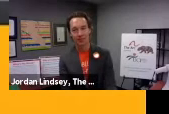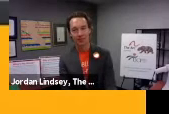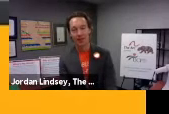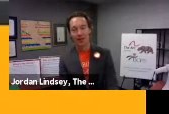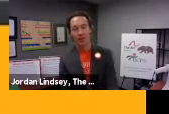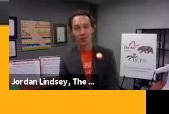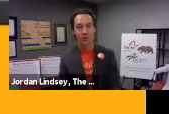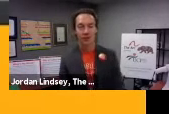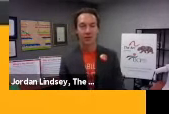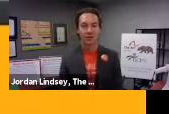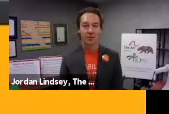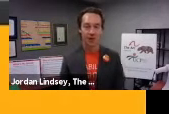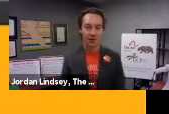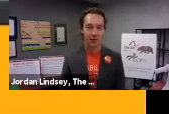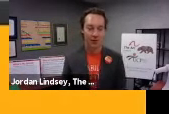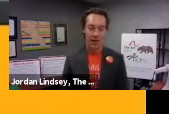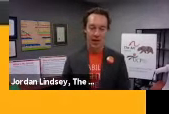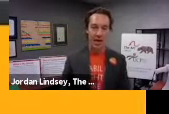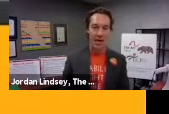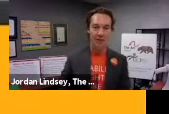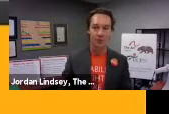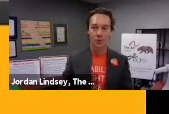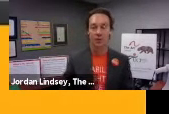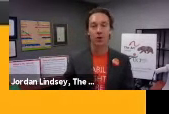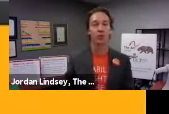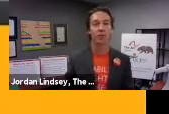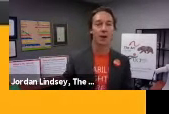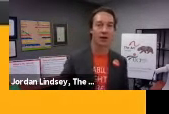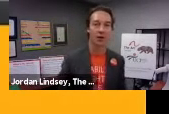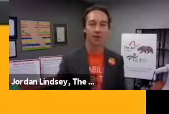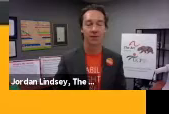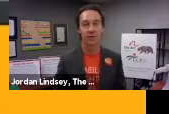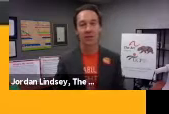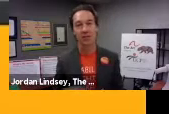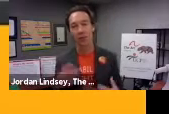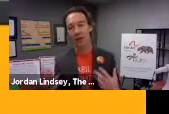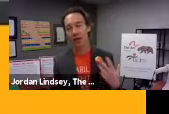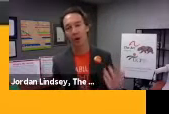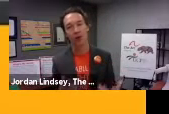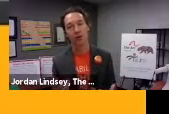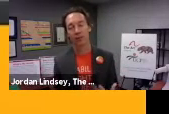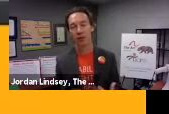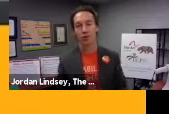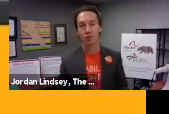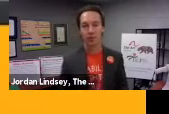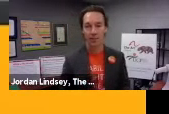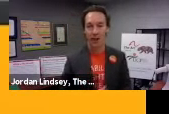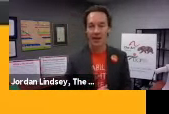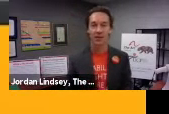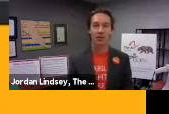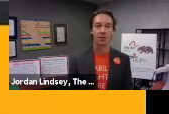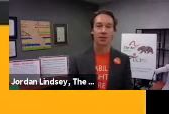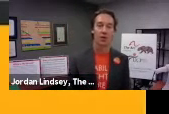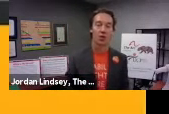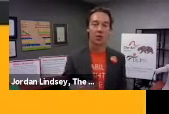Padilla, our U.S. Senator. And we told him about our conference, and he's been a partner of our community in the